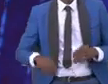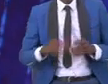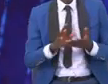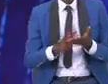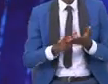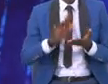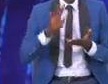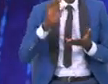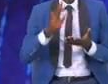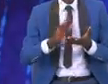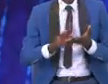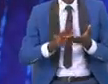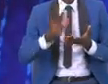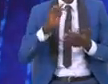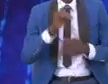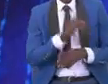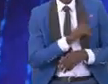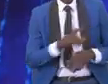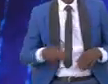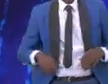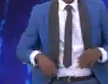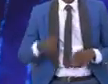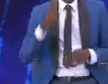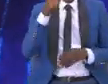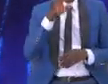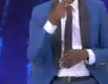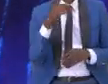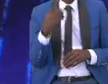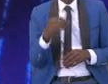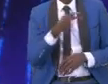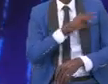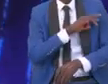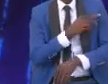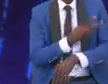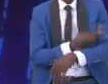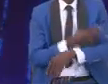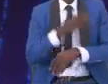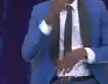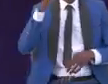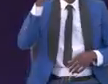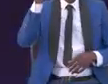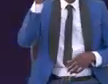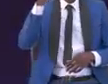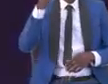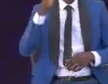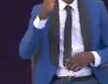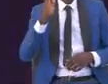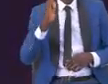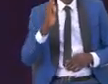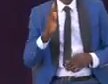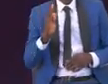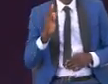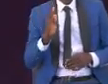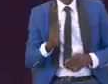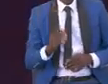You are the mighty God. Yeah, you are the mighty God.